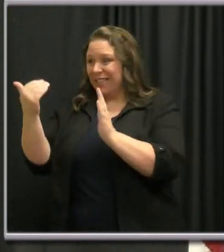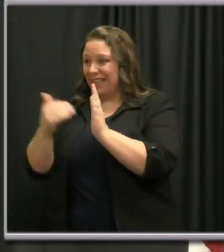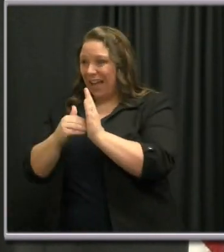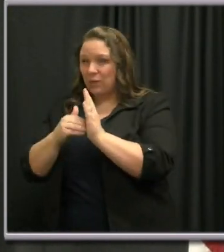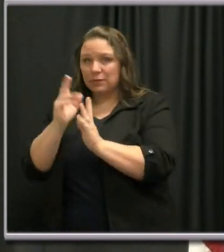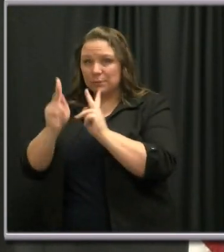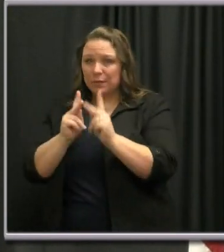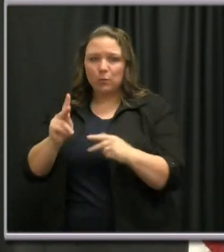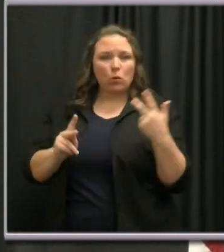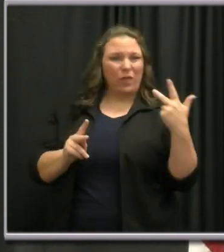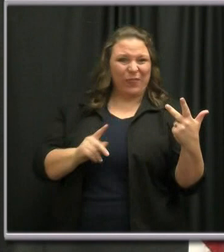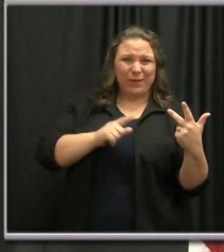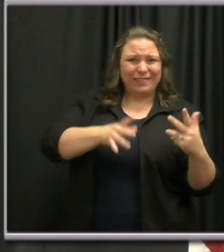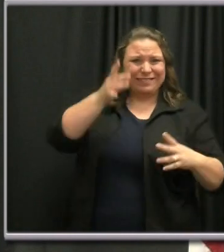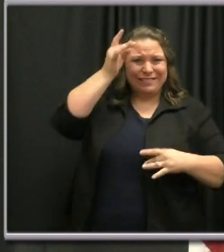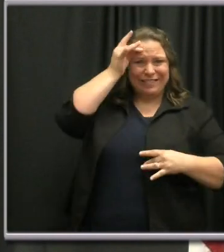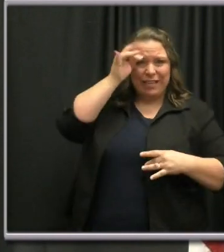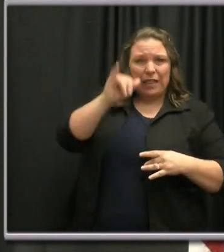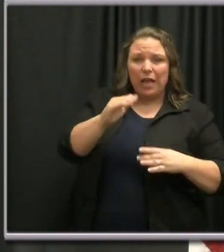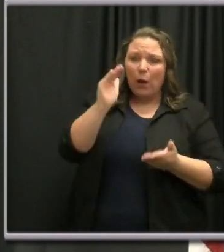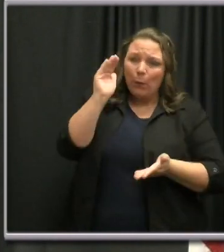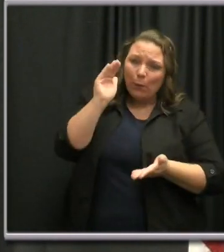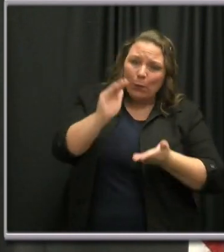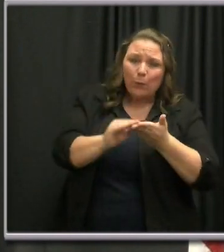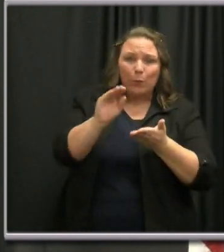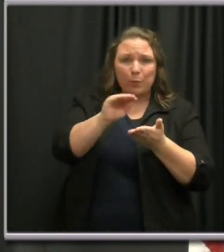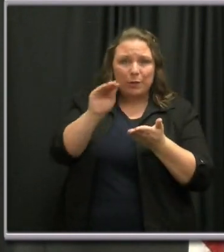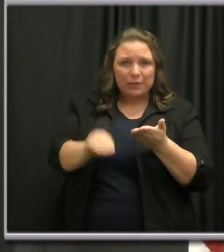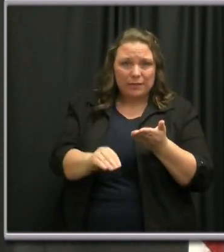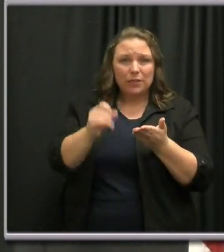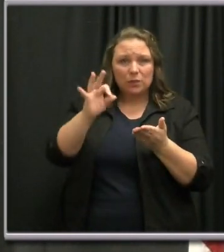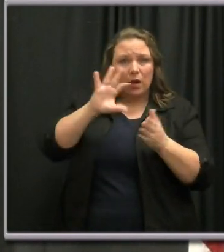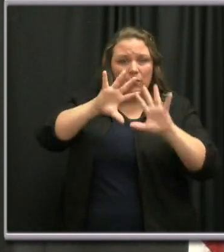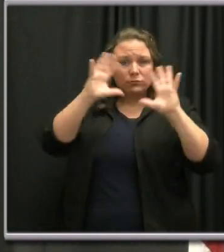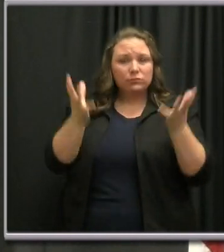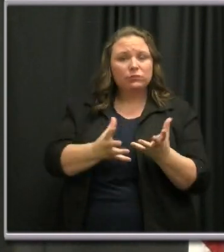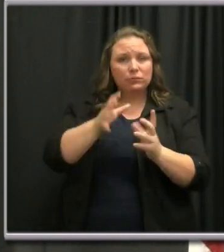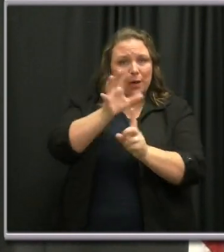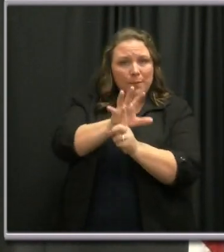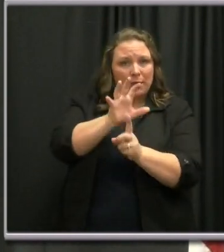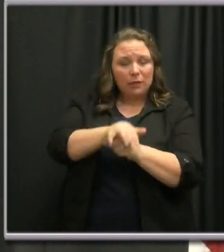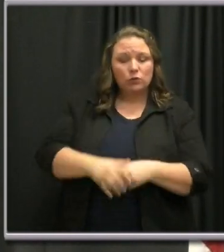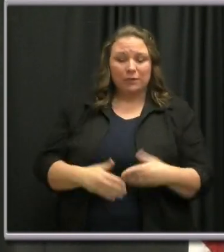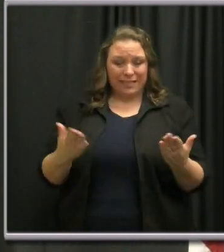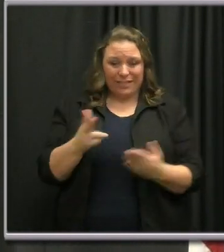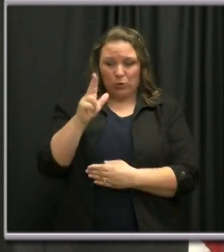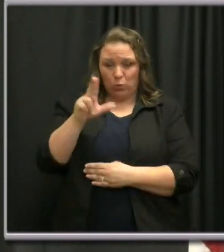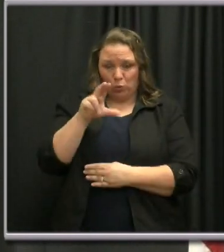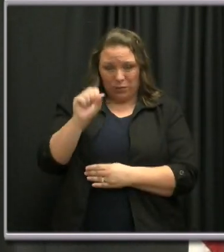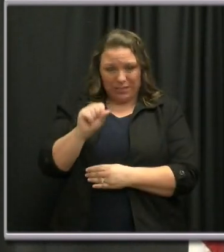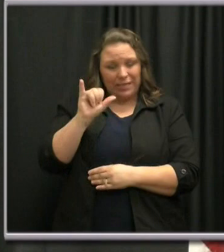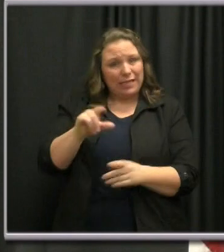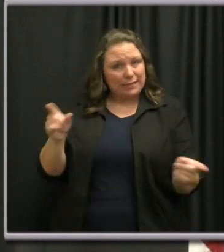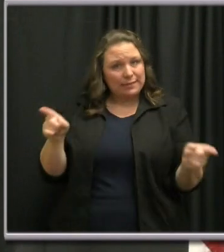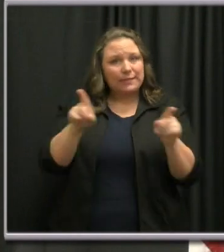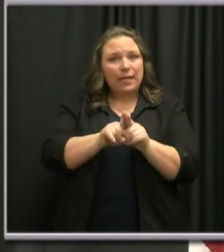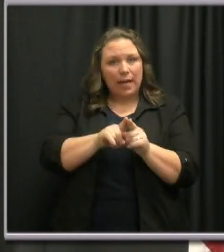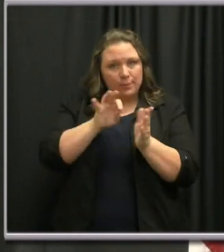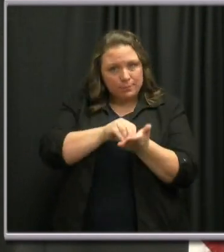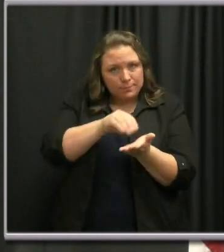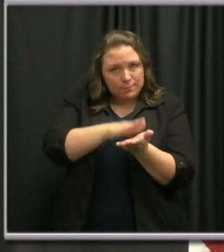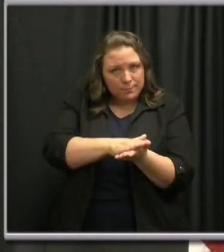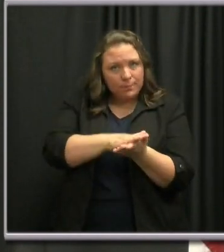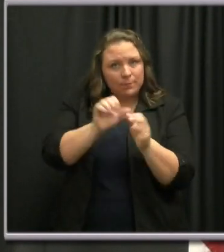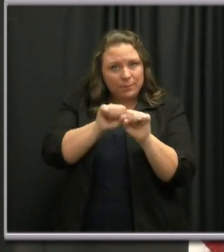become infected, a very, very low percentage of the global population. Here in the United States, according to that same tracking system, there